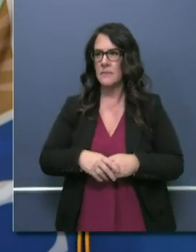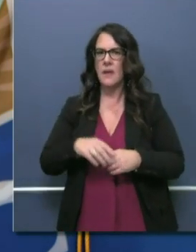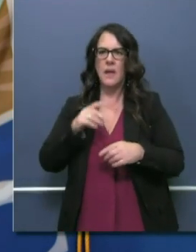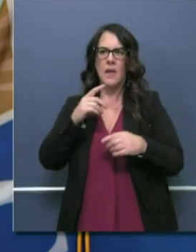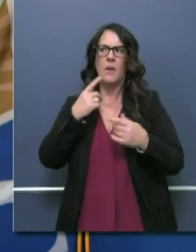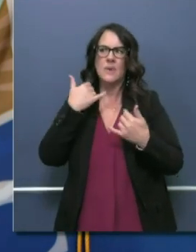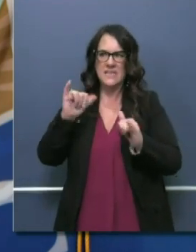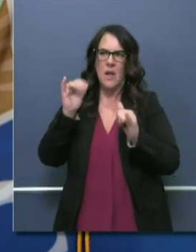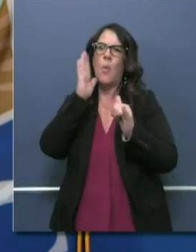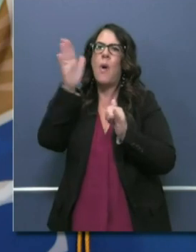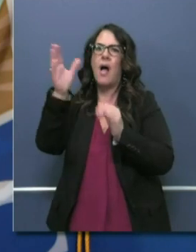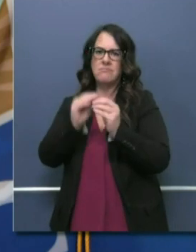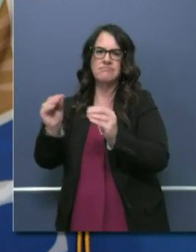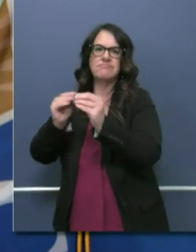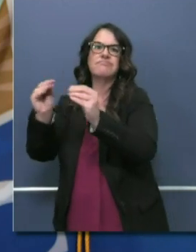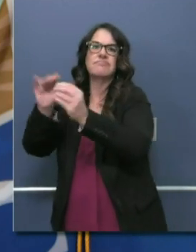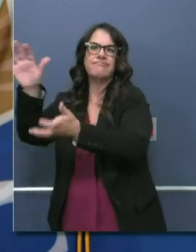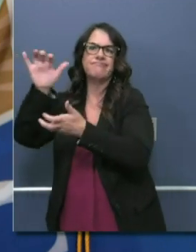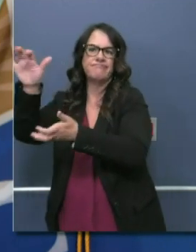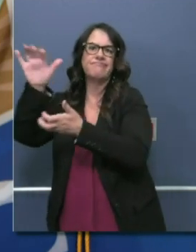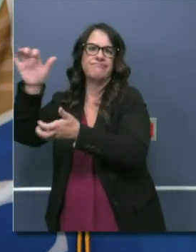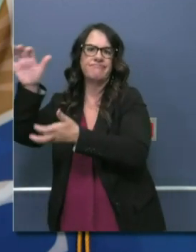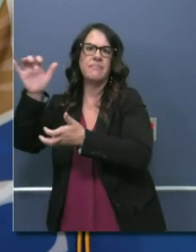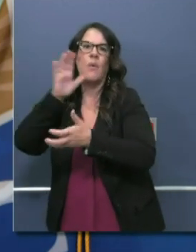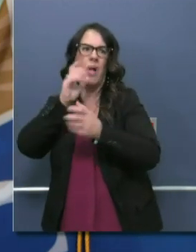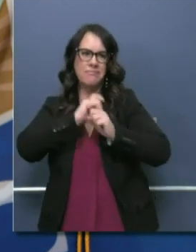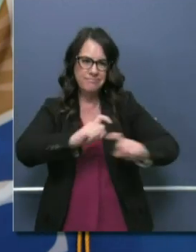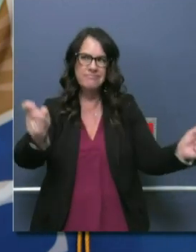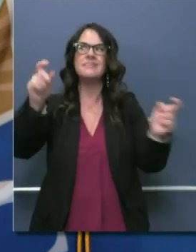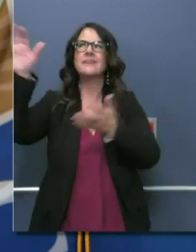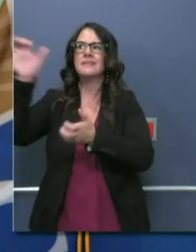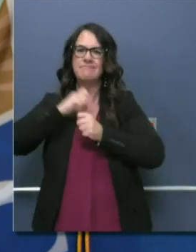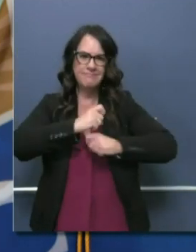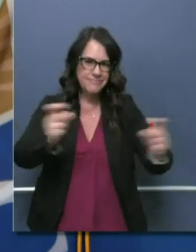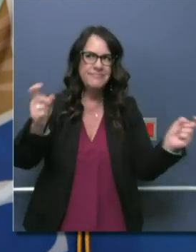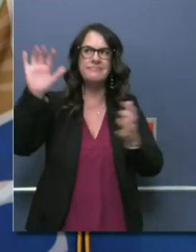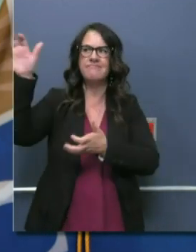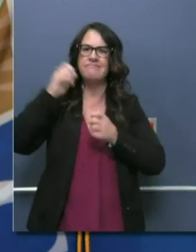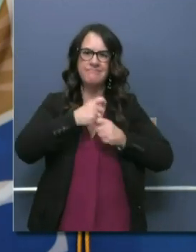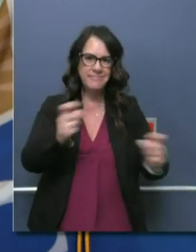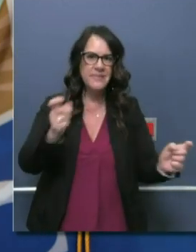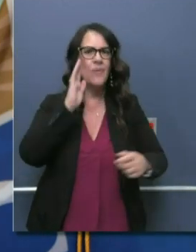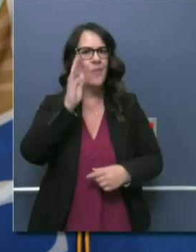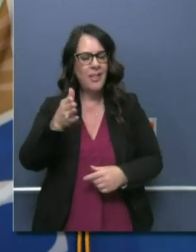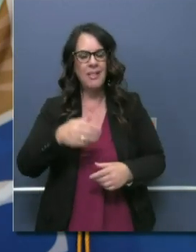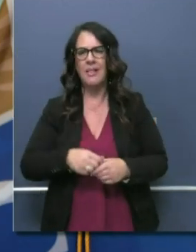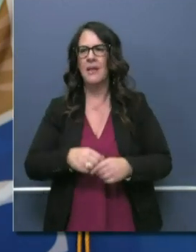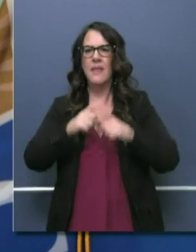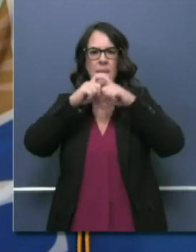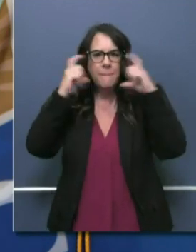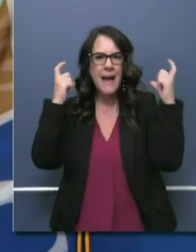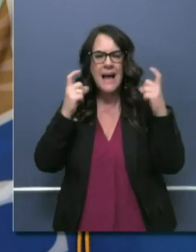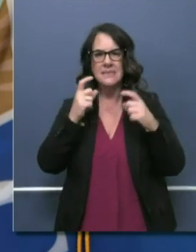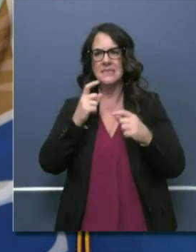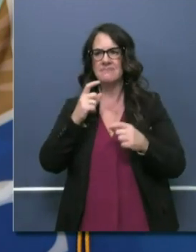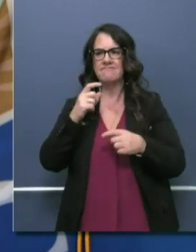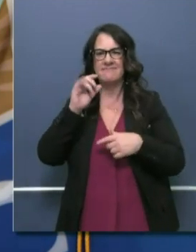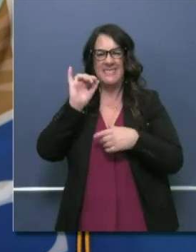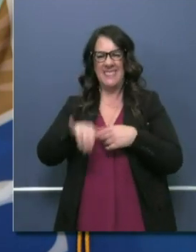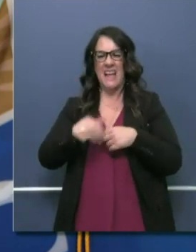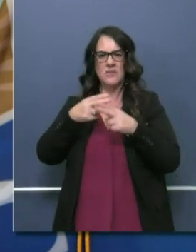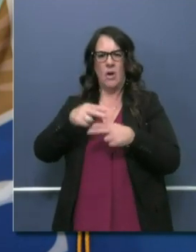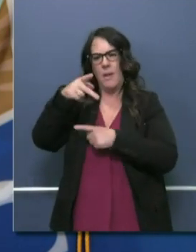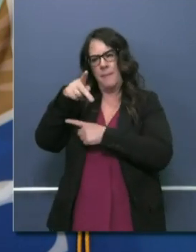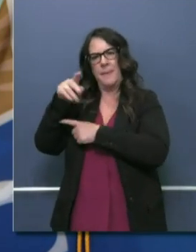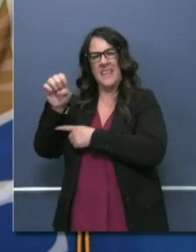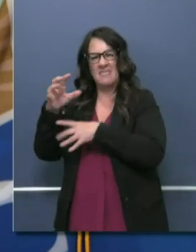product coming in, more going out as quickly as possible. Fundamentally, the masks and PPE become foundational in terms of moving into